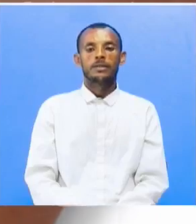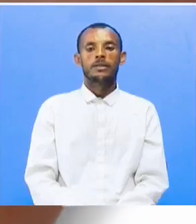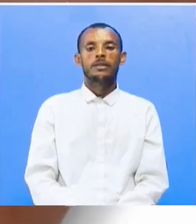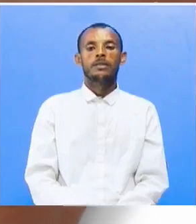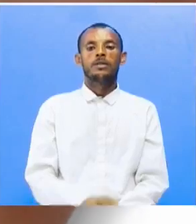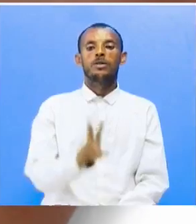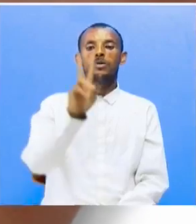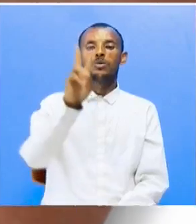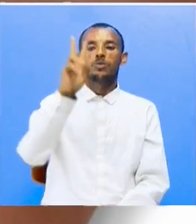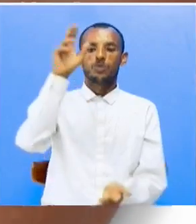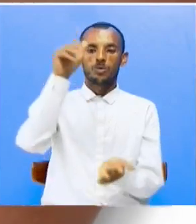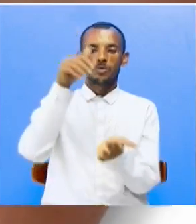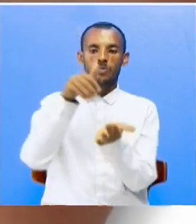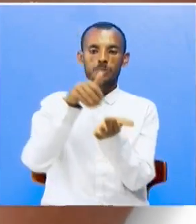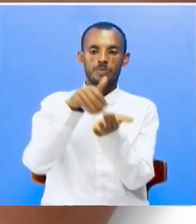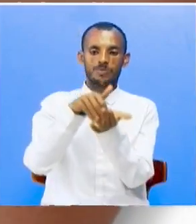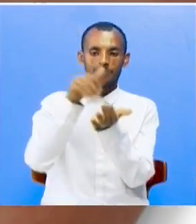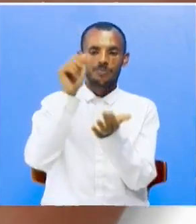2,000.